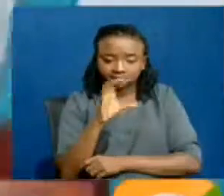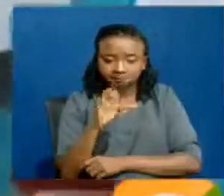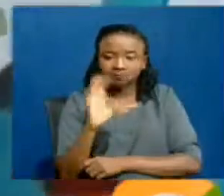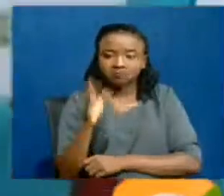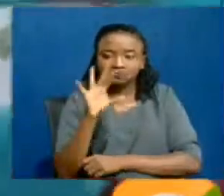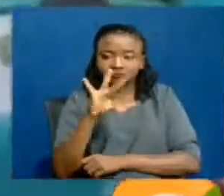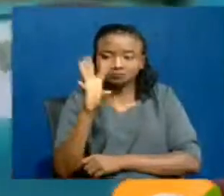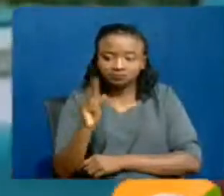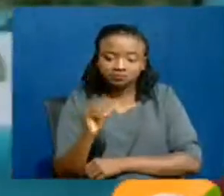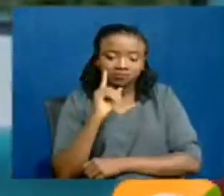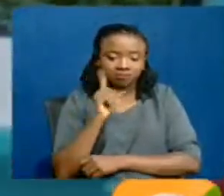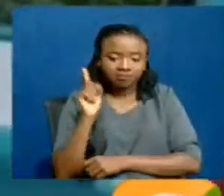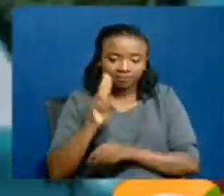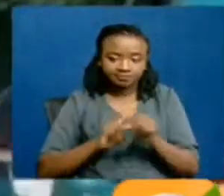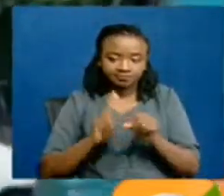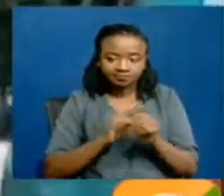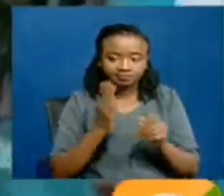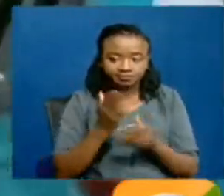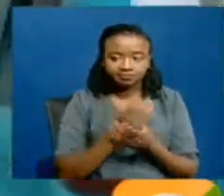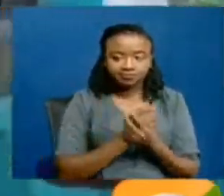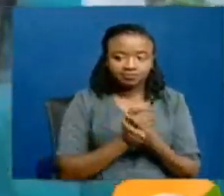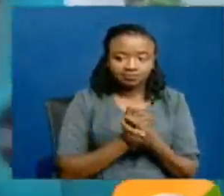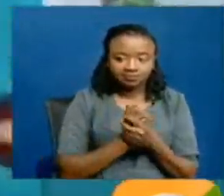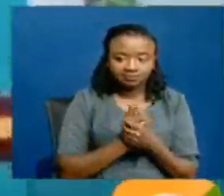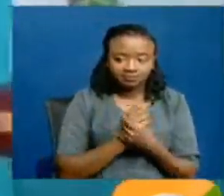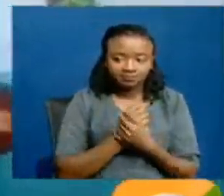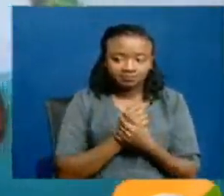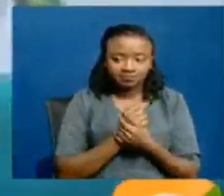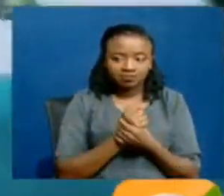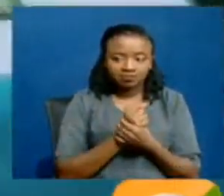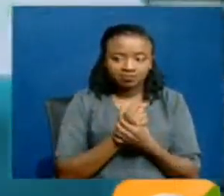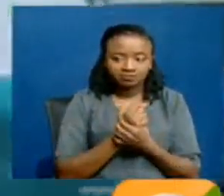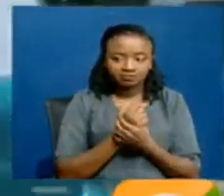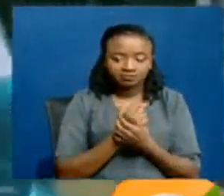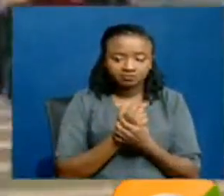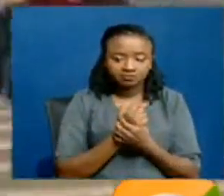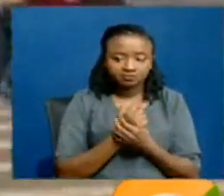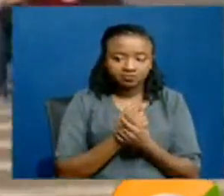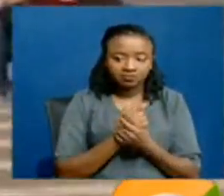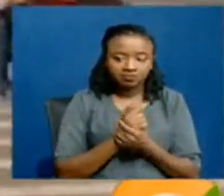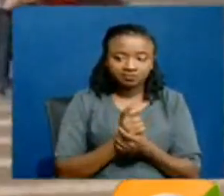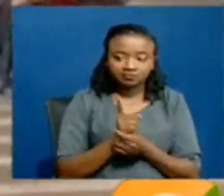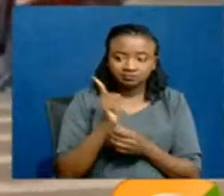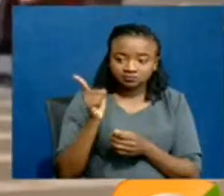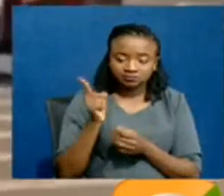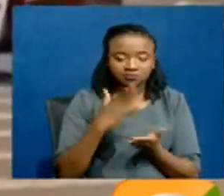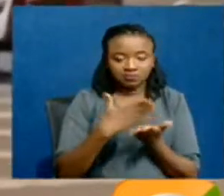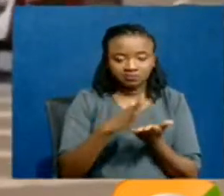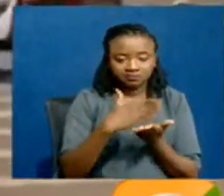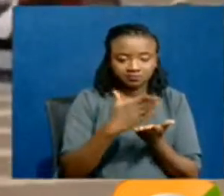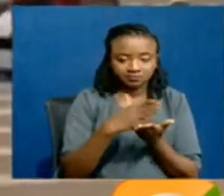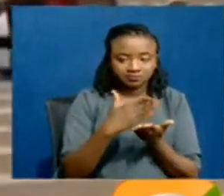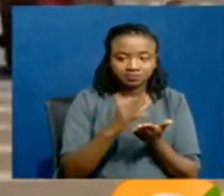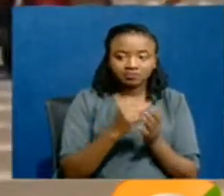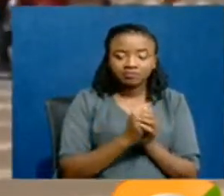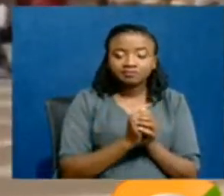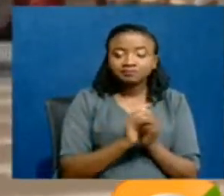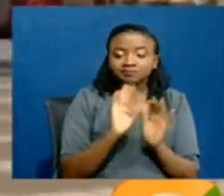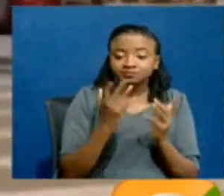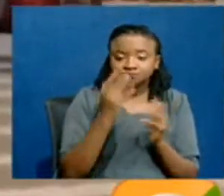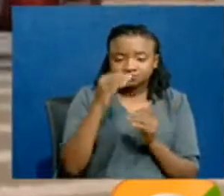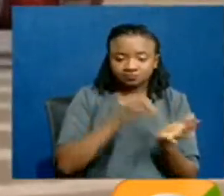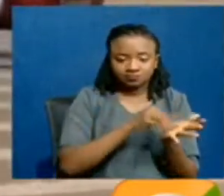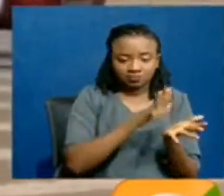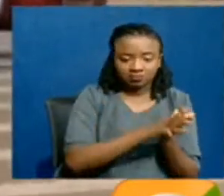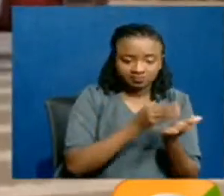the ride-hailing and logistics industry. The vehicles are being leased under a structured model where drivers pay a deposit